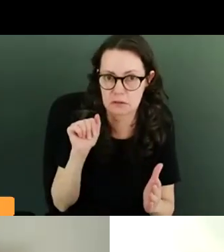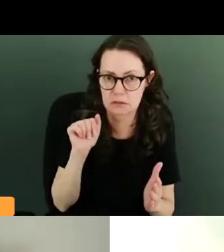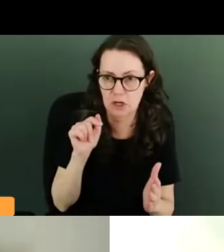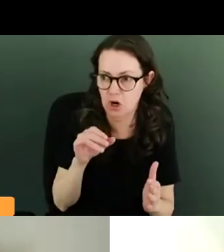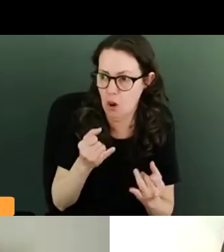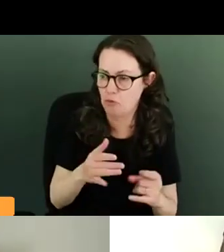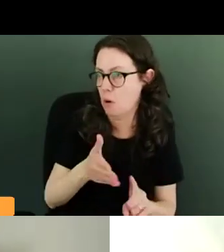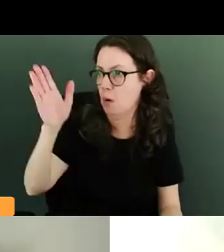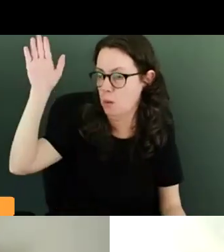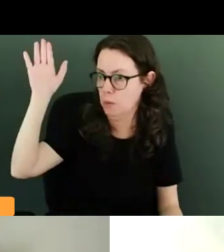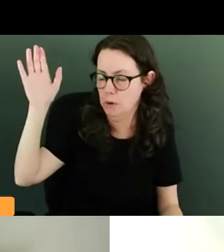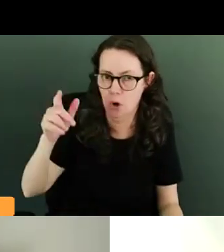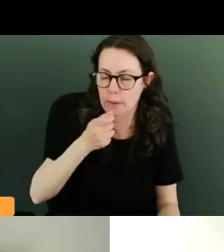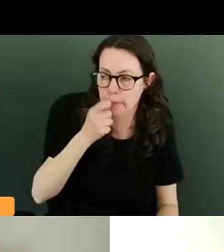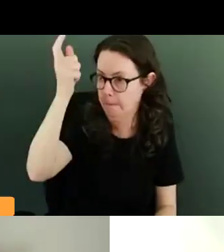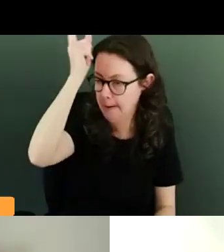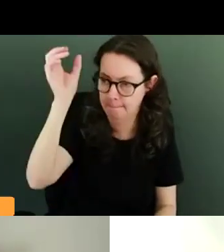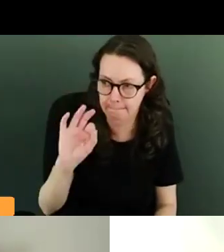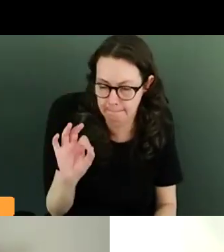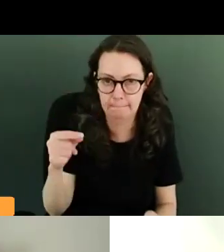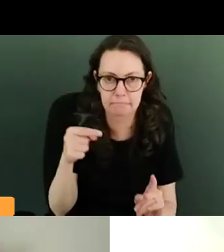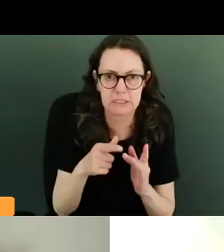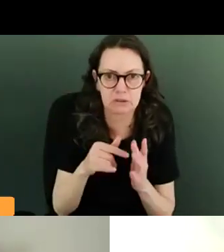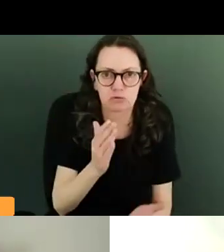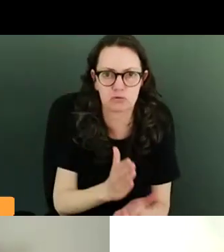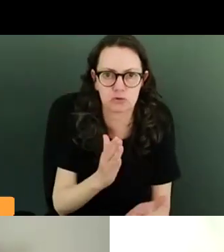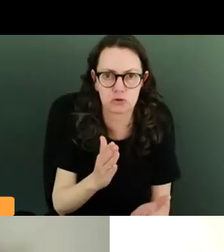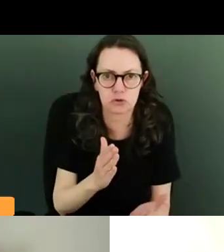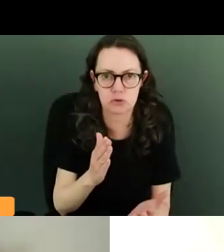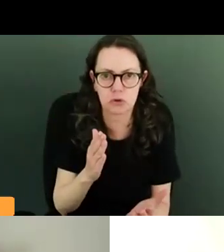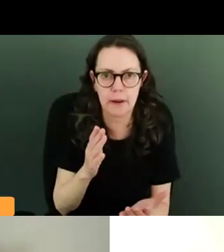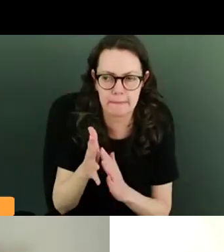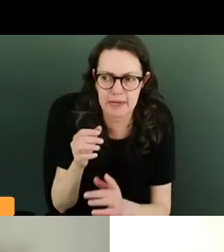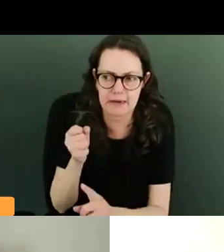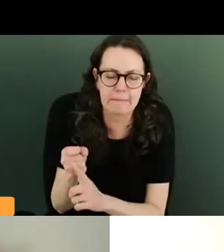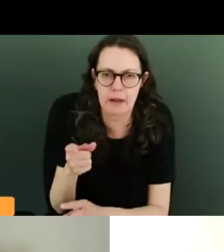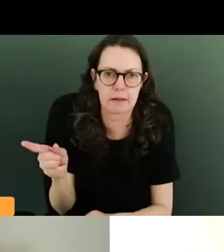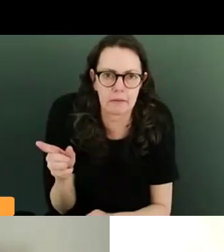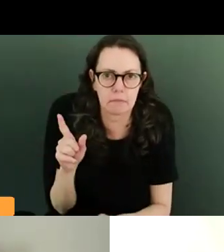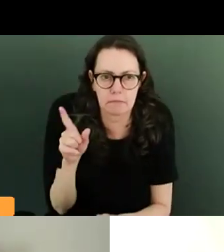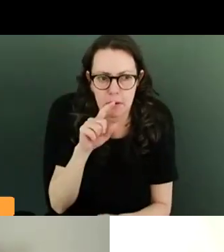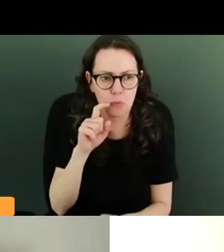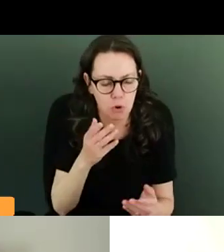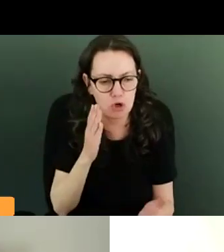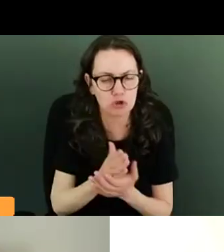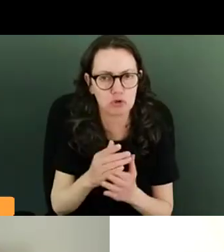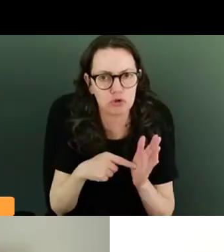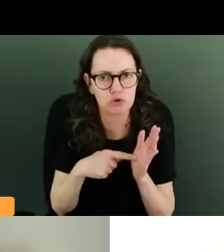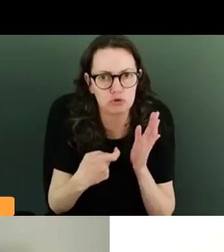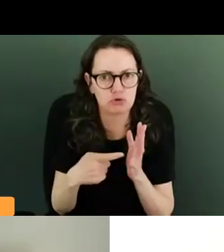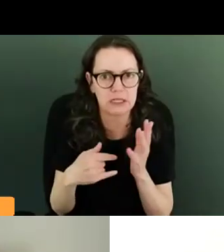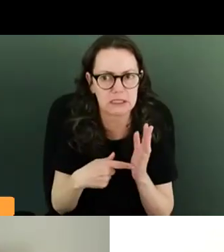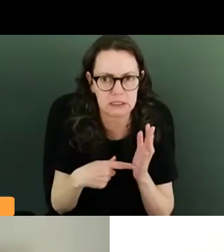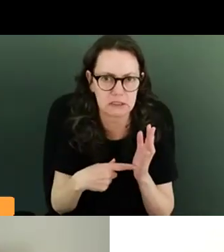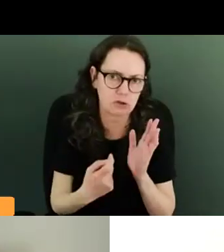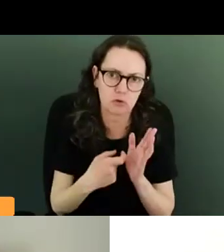that we think we'll have. And I think that will actually have true meaning because it will be a trustworthy source. And that's the